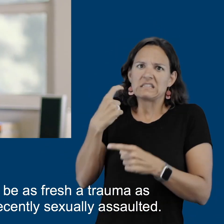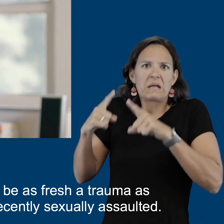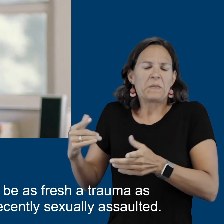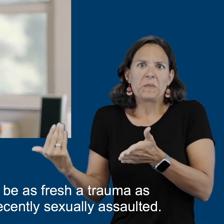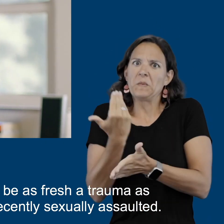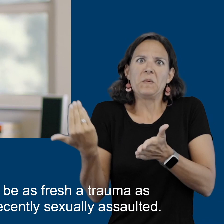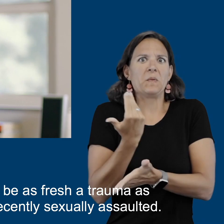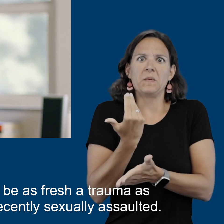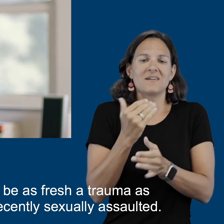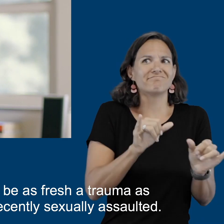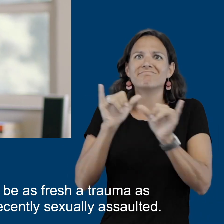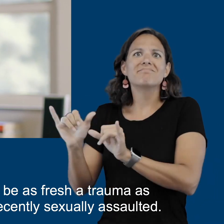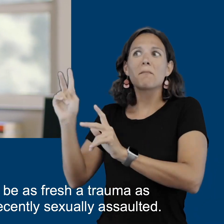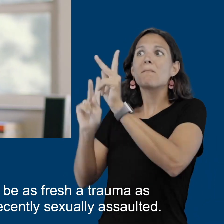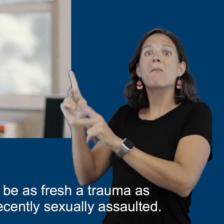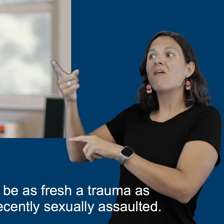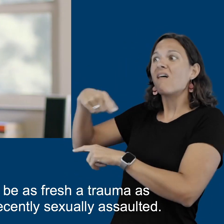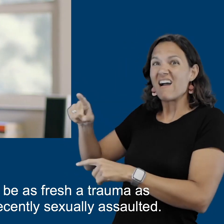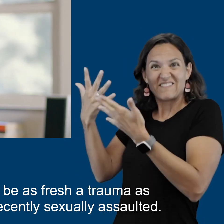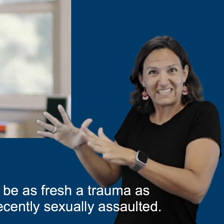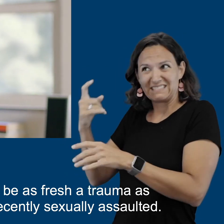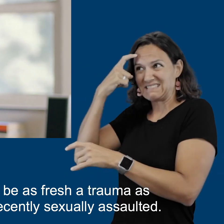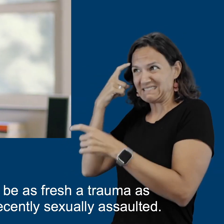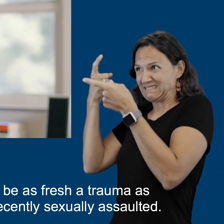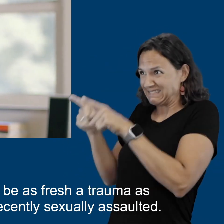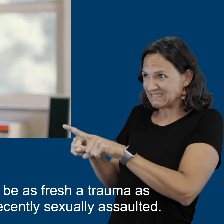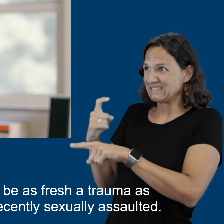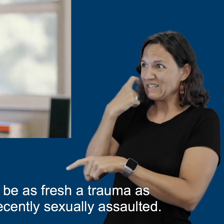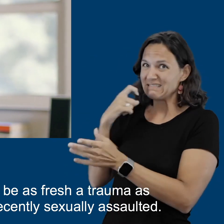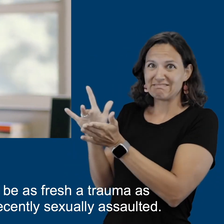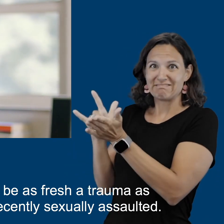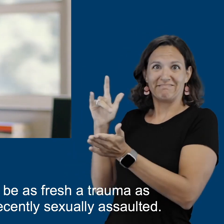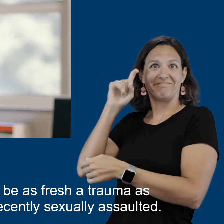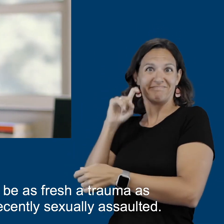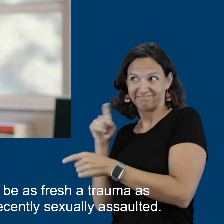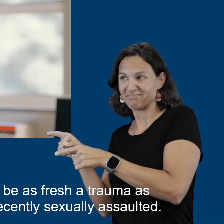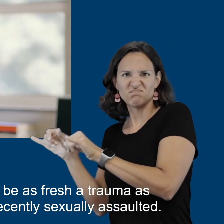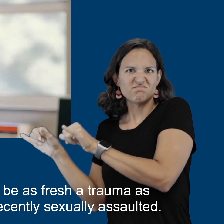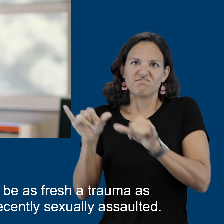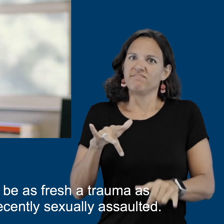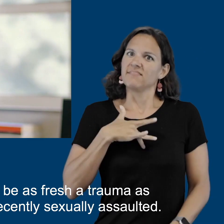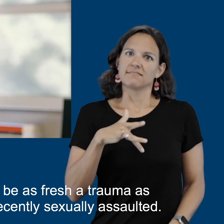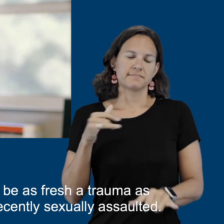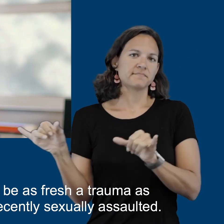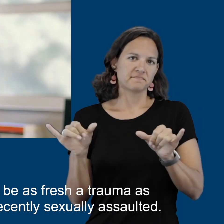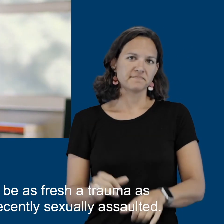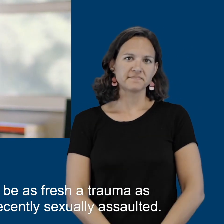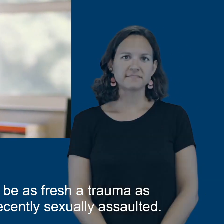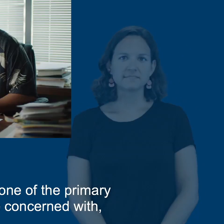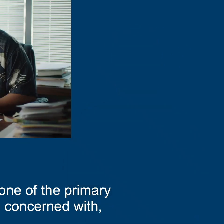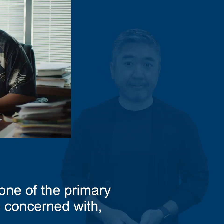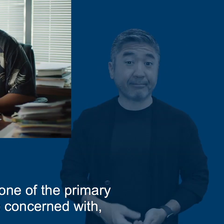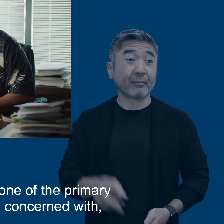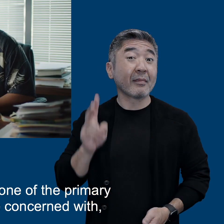be as fresh a trauma as somebody who was just recently sexually